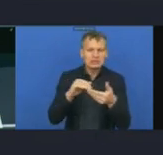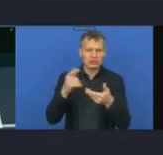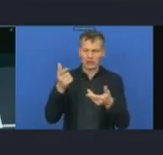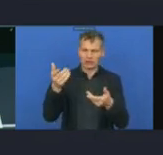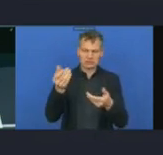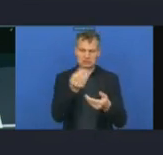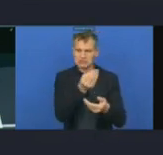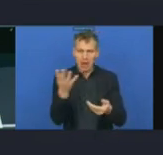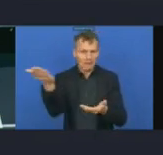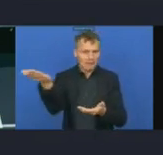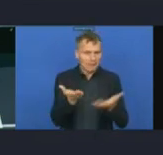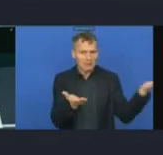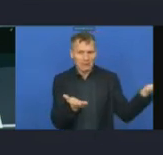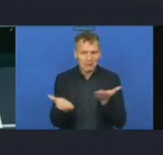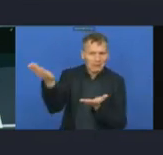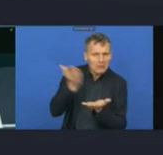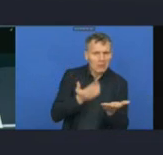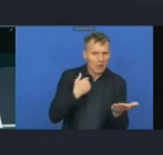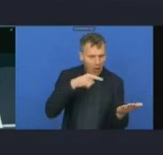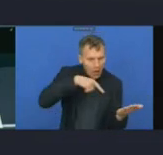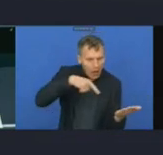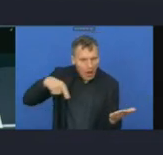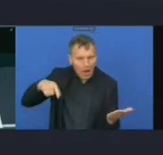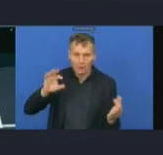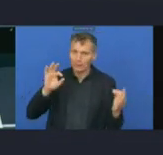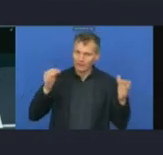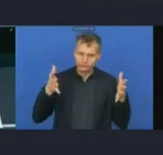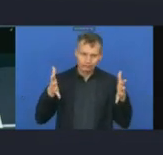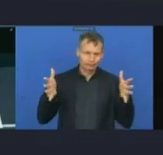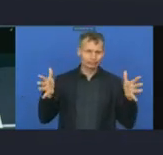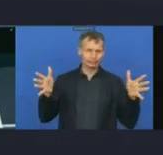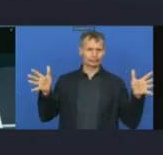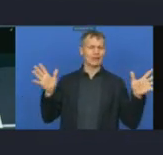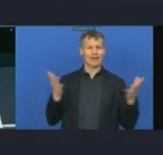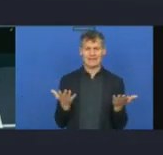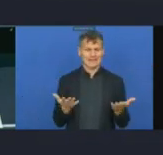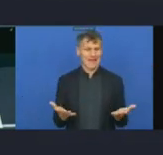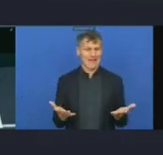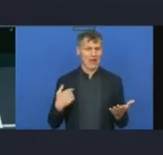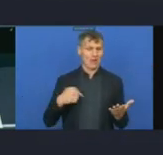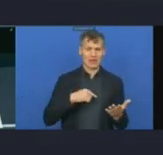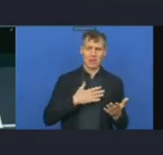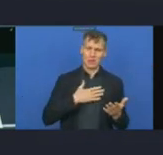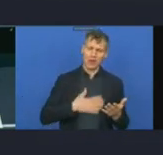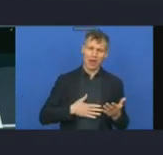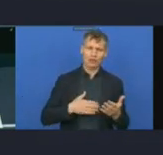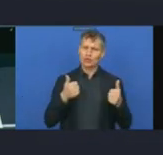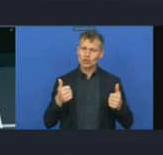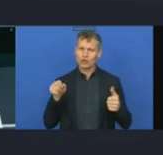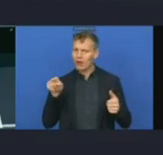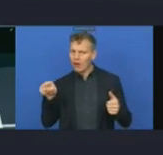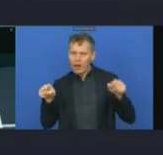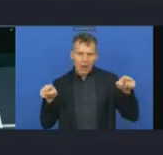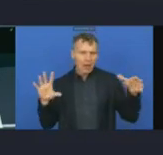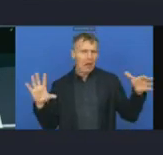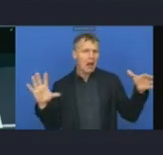Now our challenge is to organize a balance, let's say, have a sort of balance between different kind of organizations,